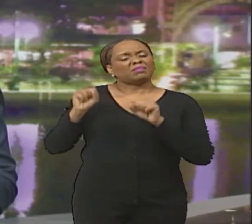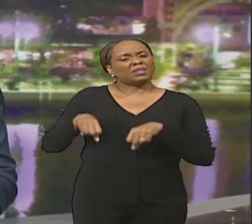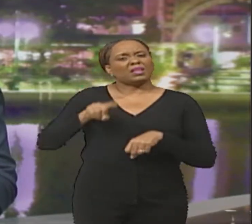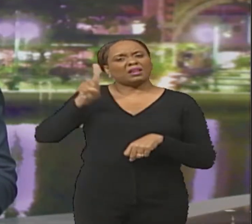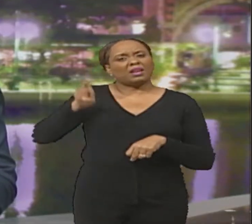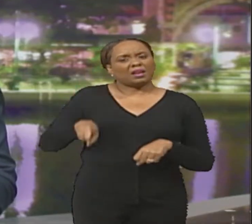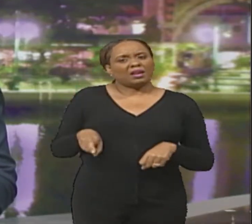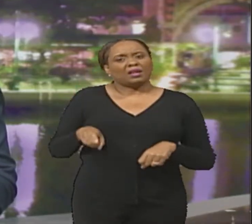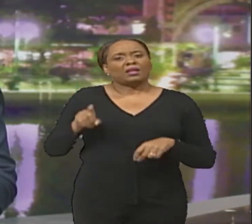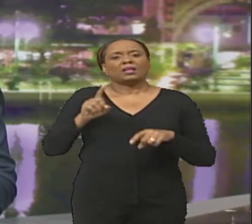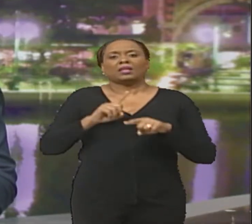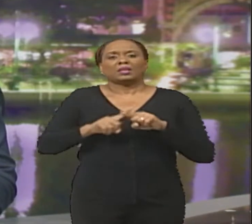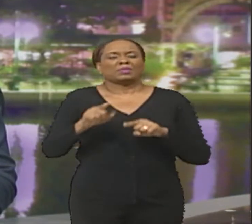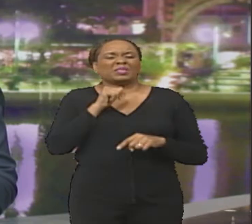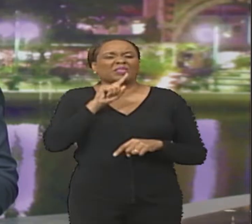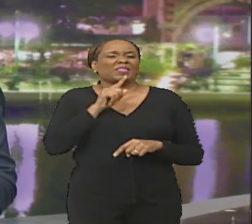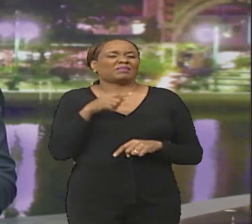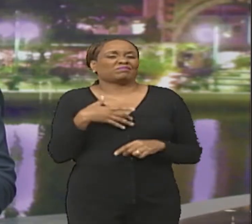Barbados should be tapping into.